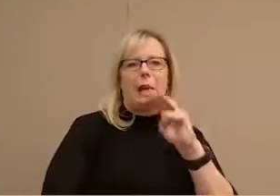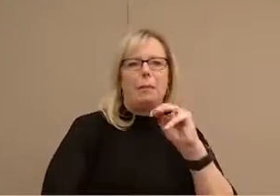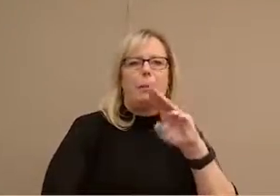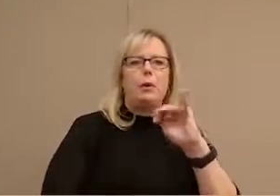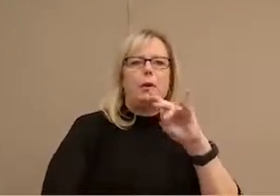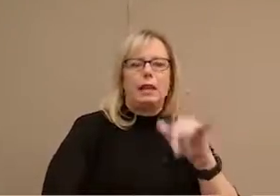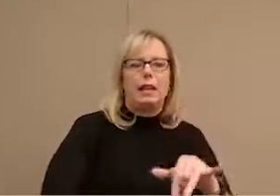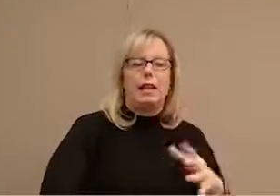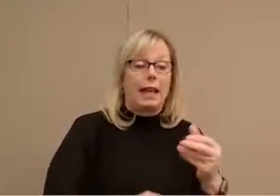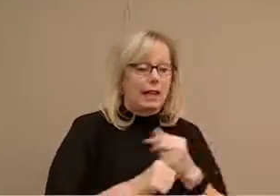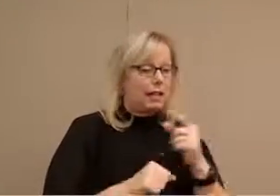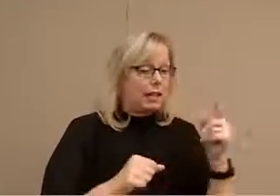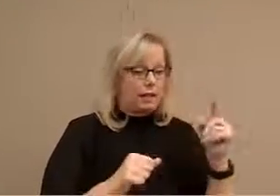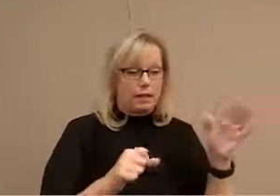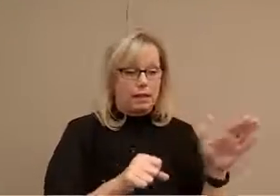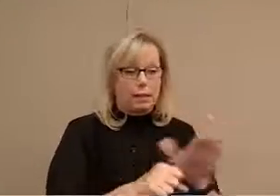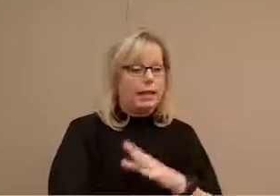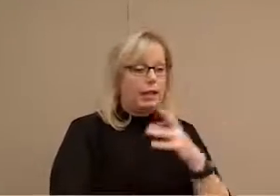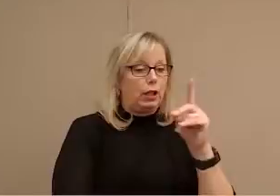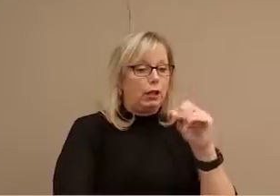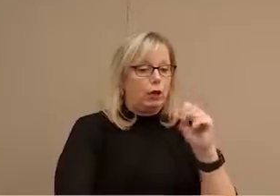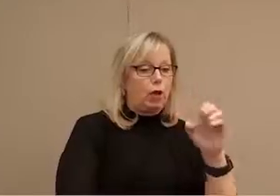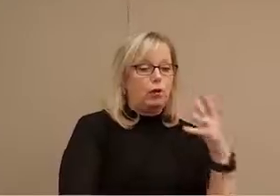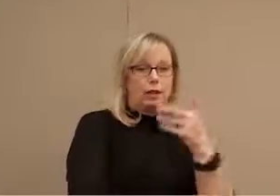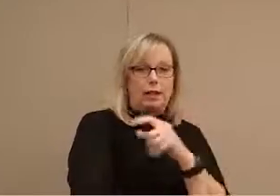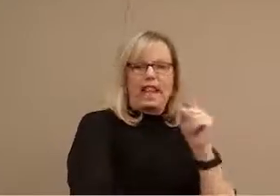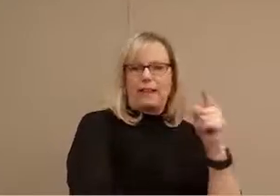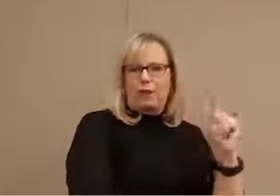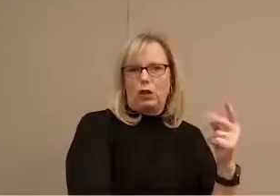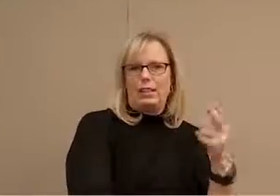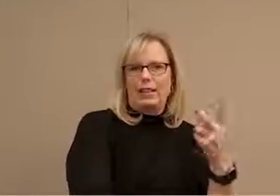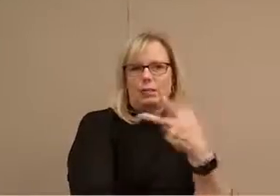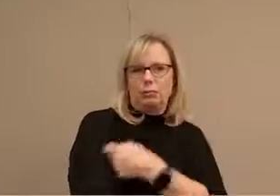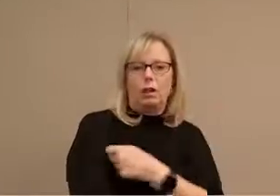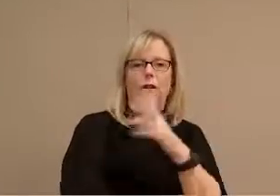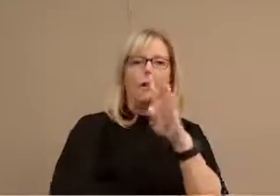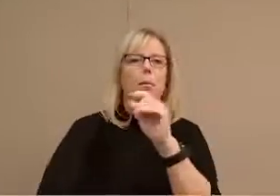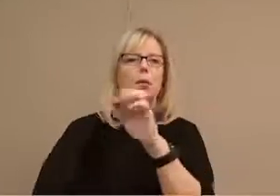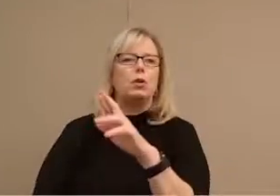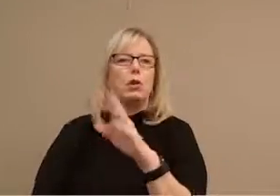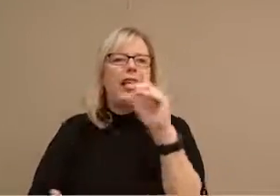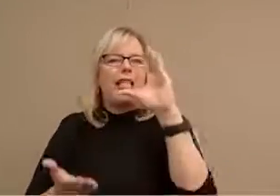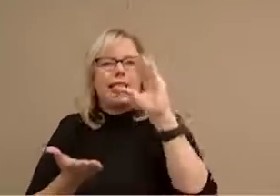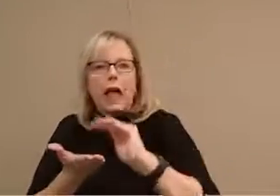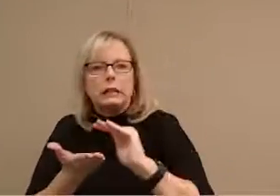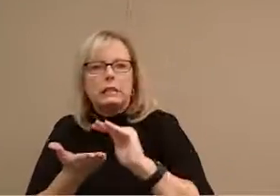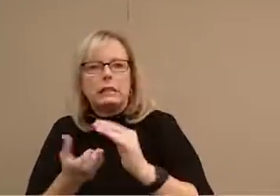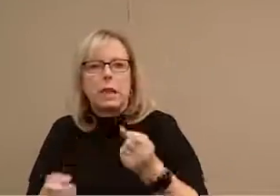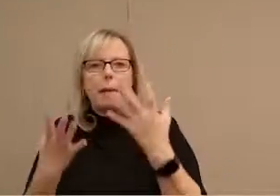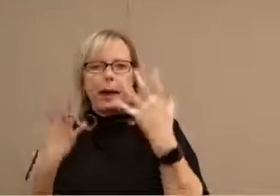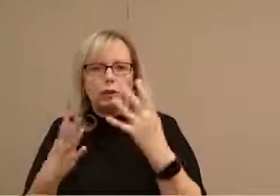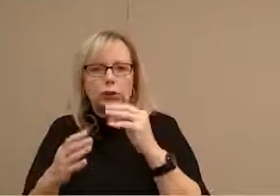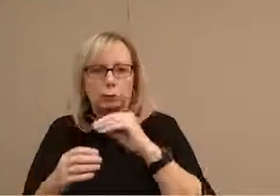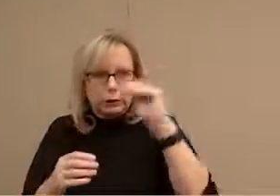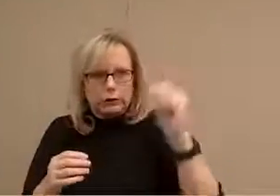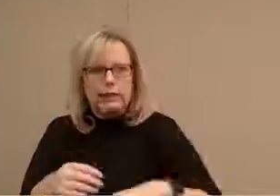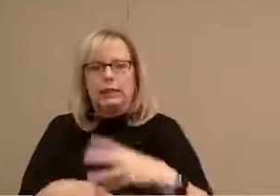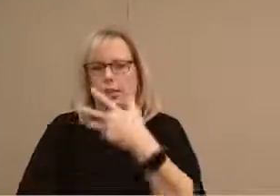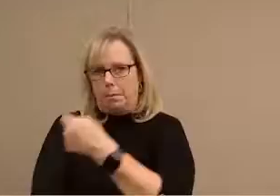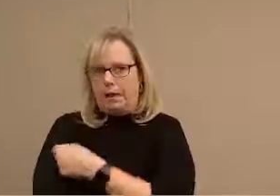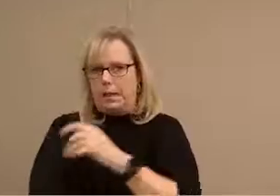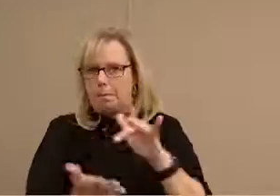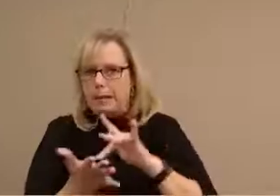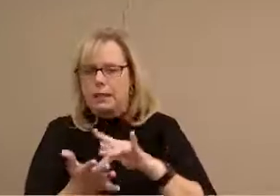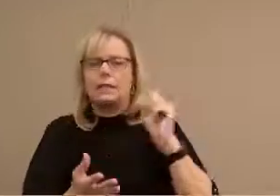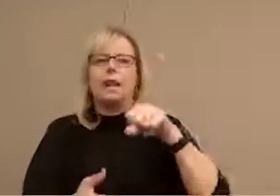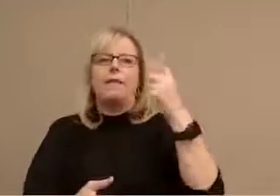just like they got the first and second Correct. time. For a booster, it is kind of a scaled down version of what you got. For the